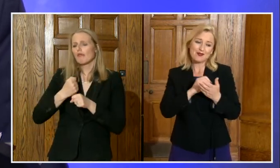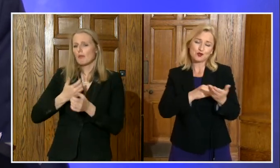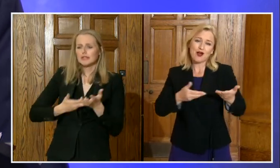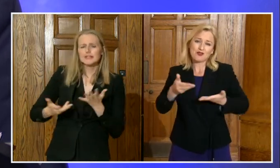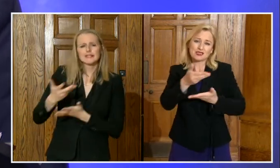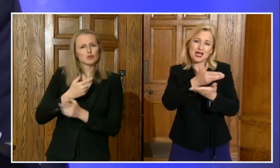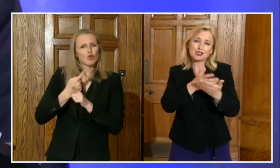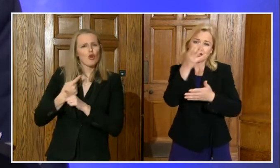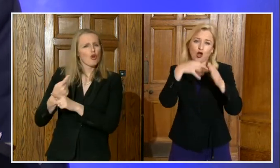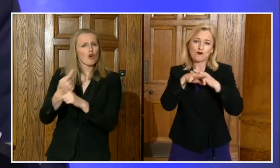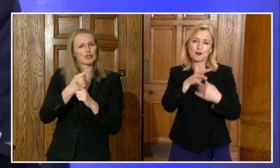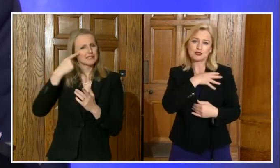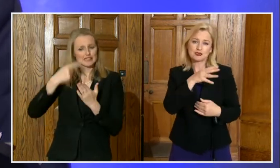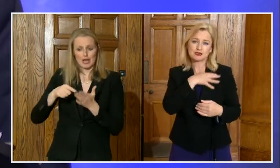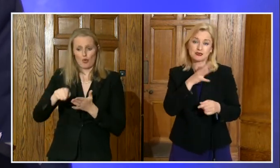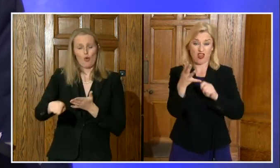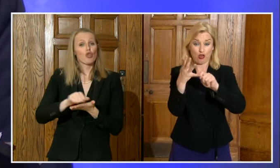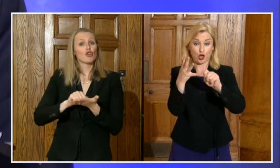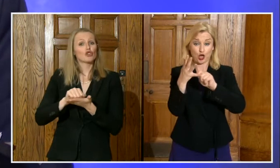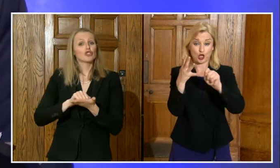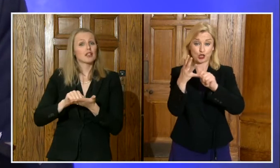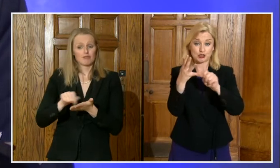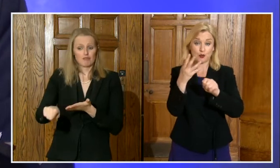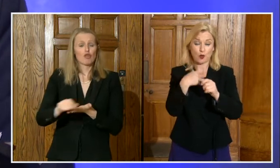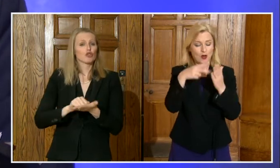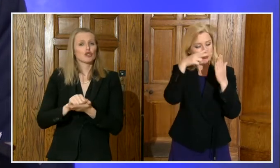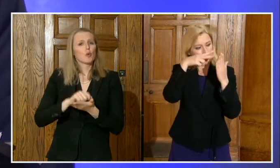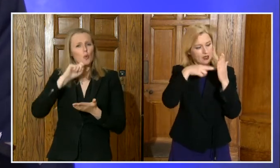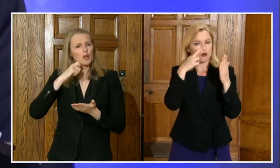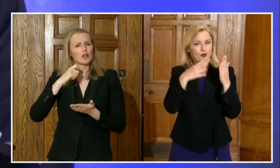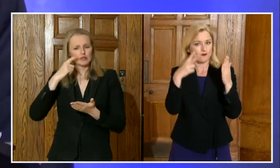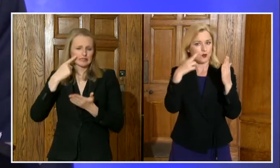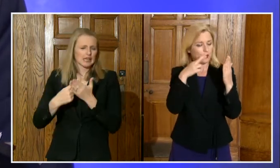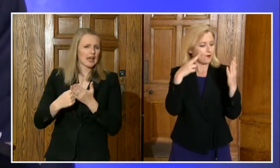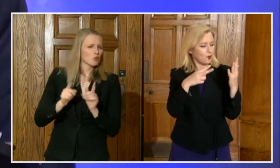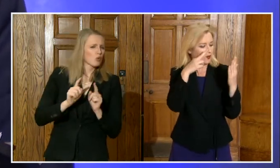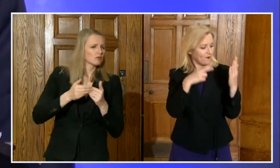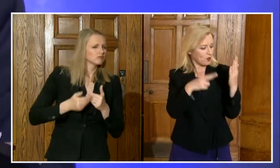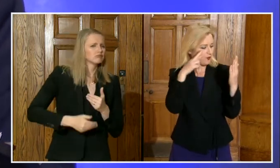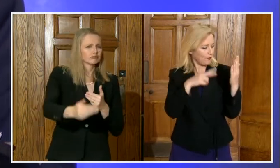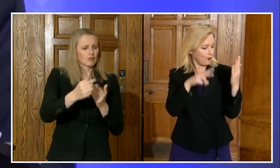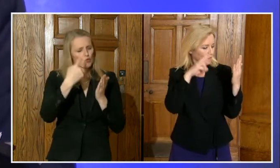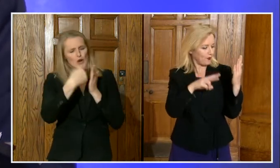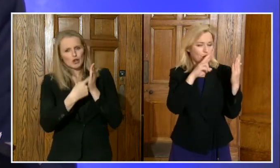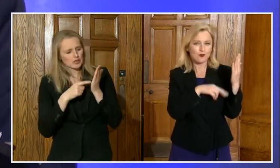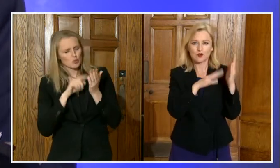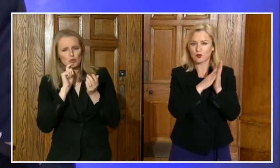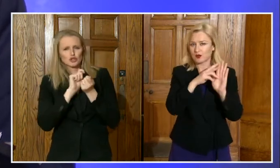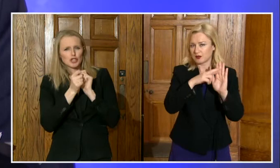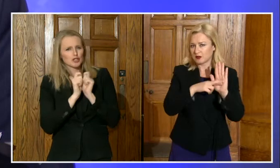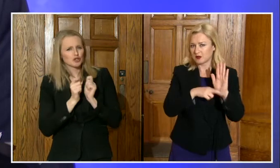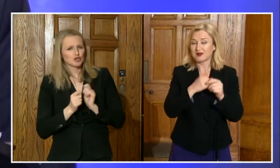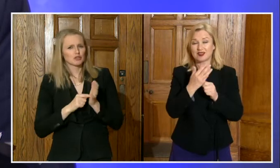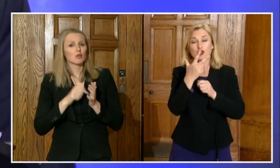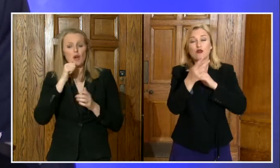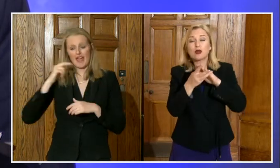executive on Thursday when we review the regulations and the recommendations that are coming forward as we look at our 3-week review that